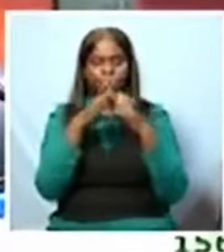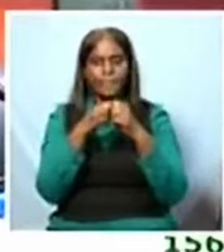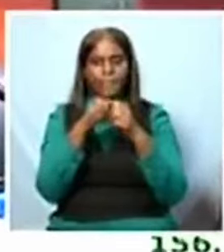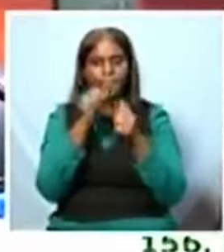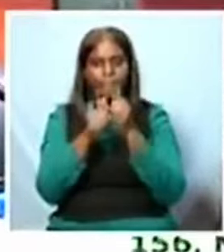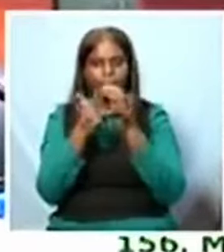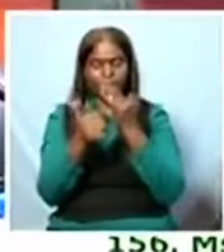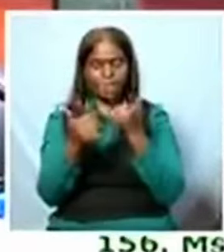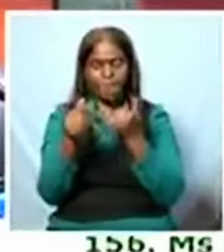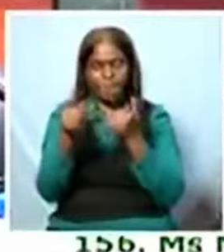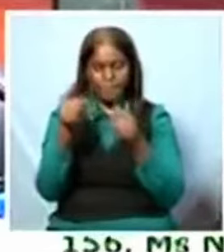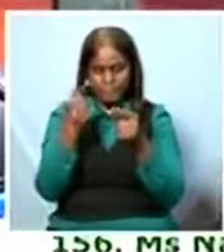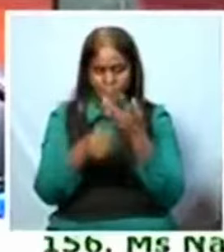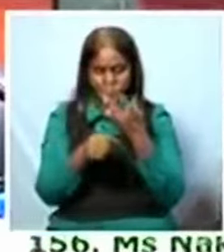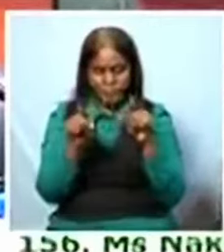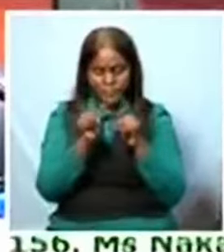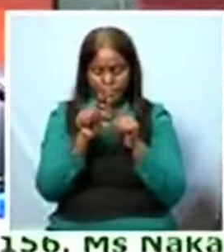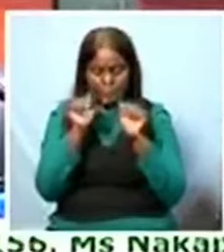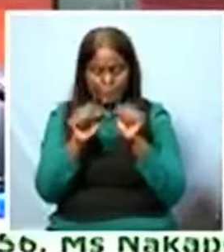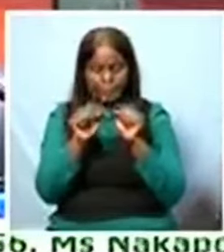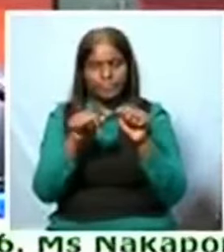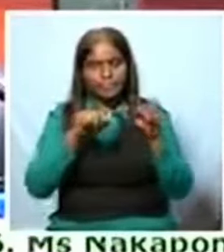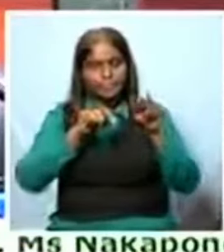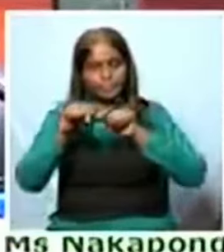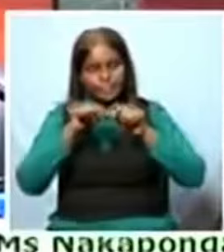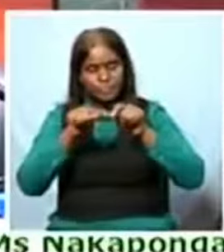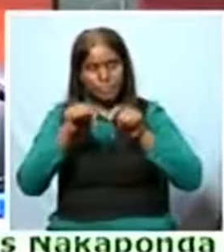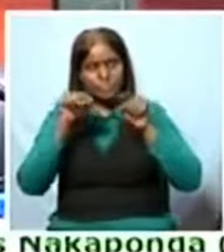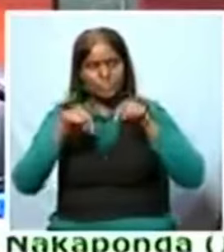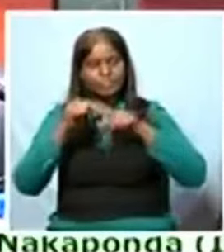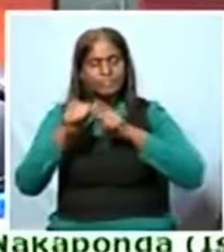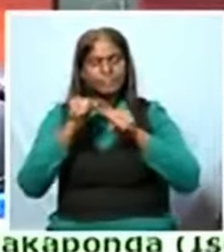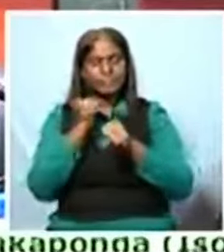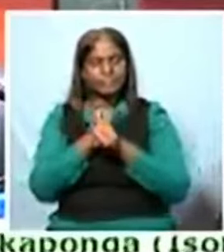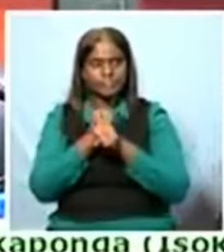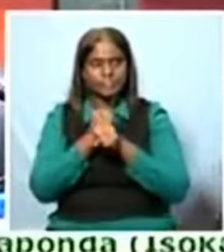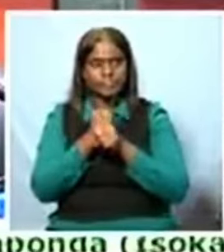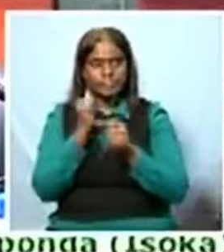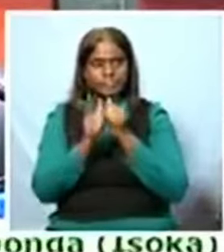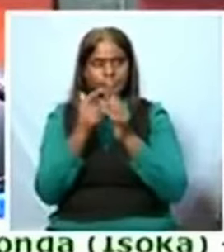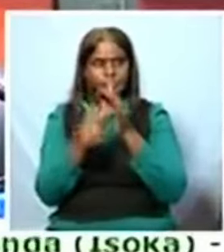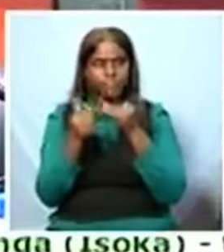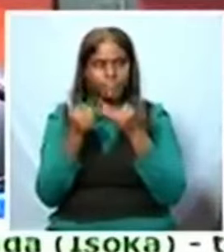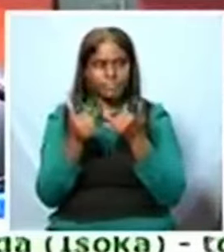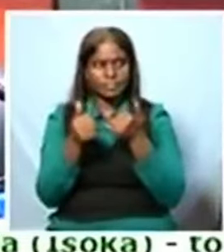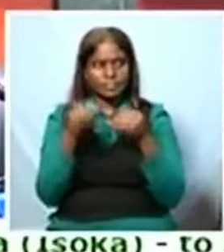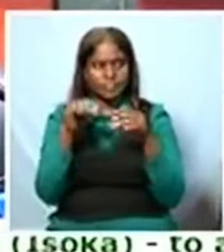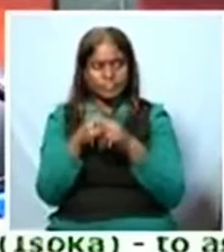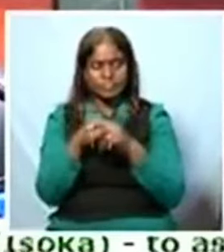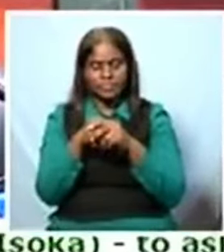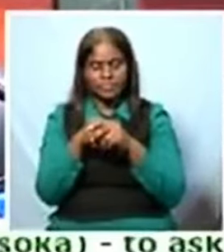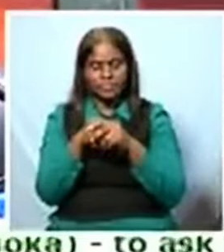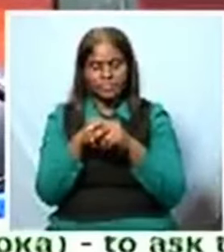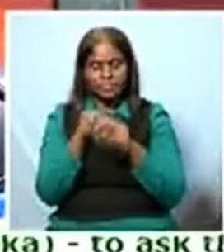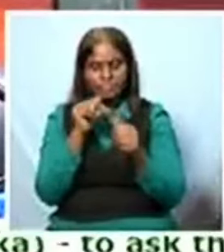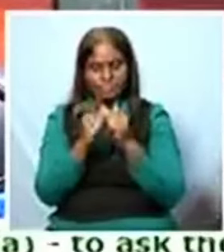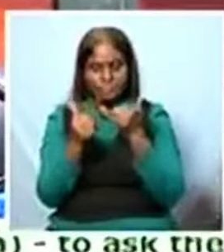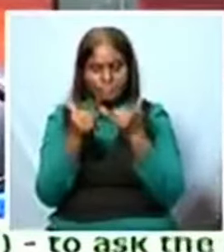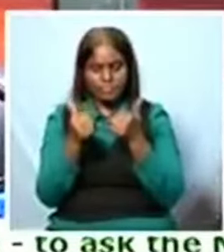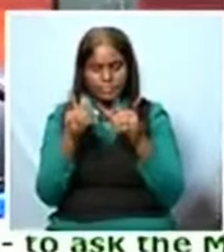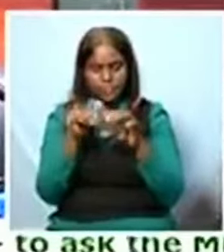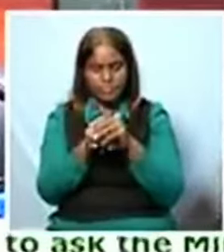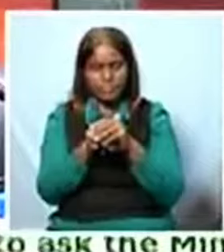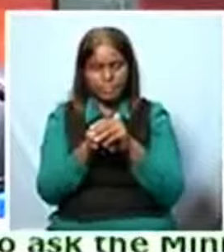which is expected probably to take over this year, which is currently in the